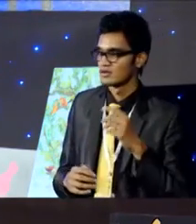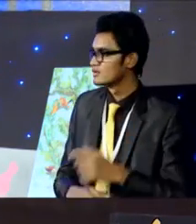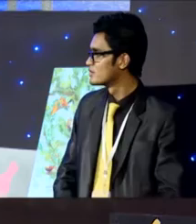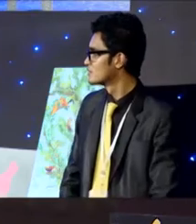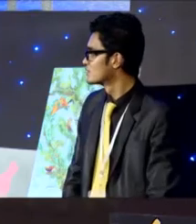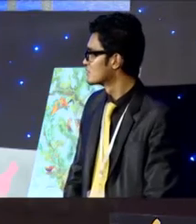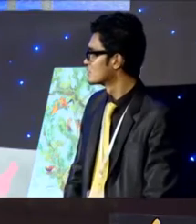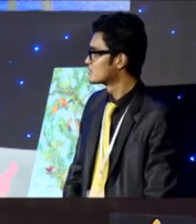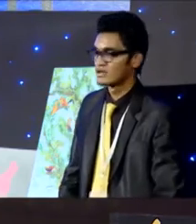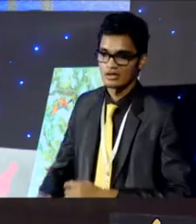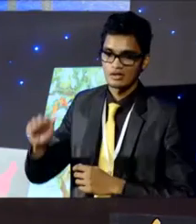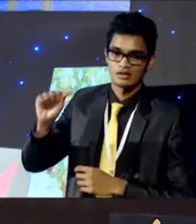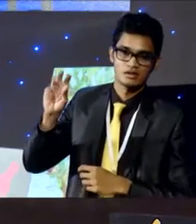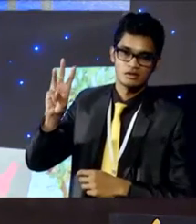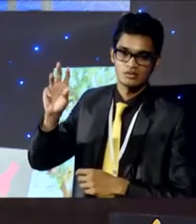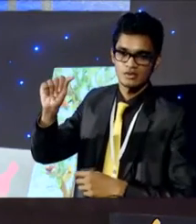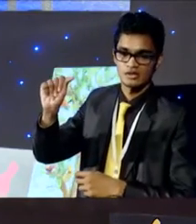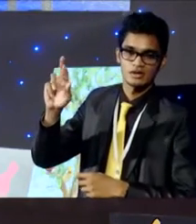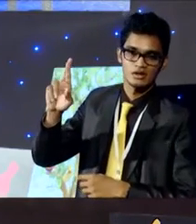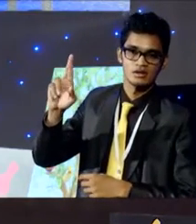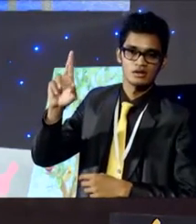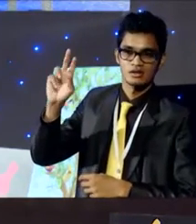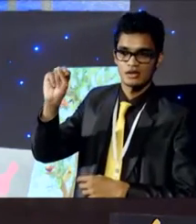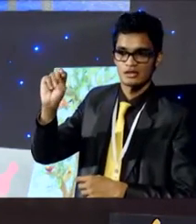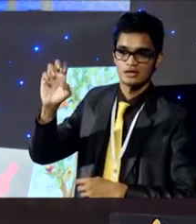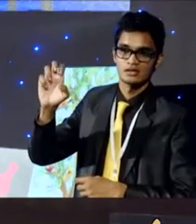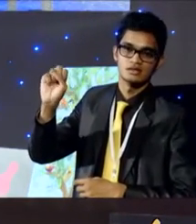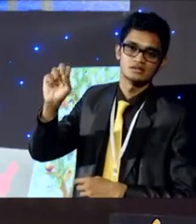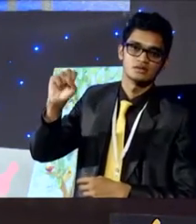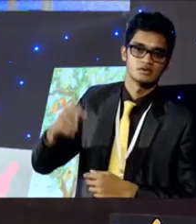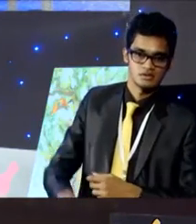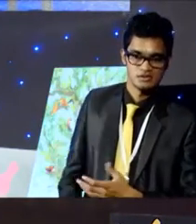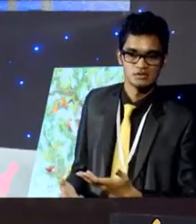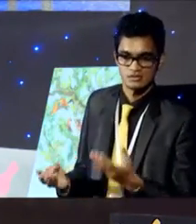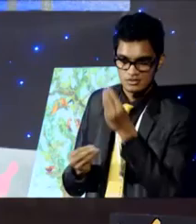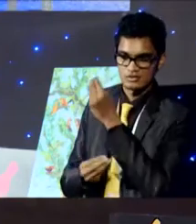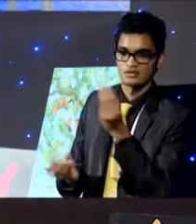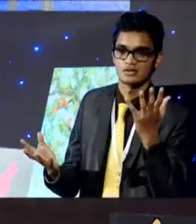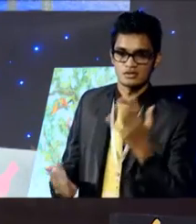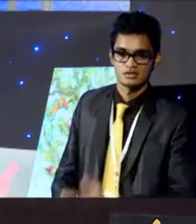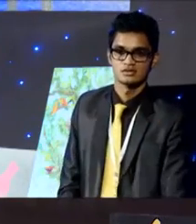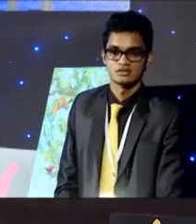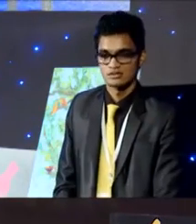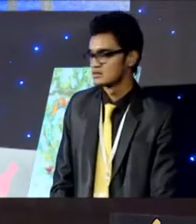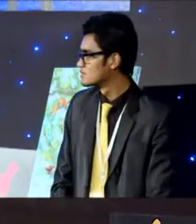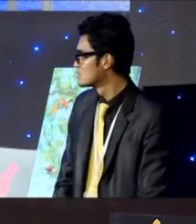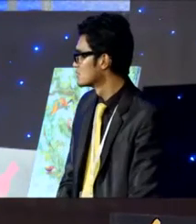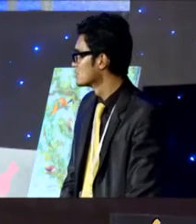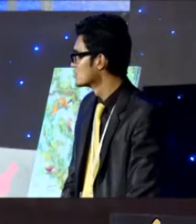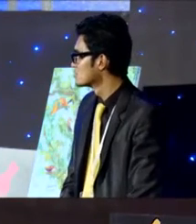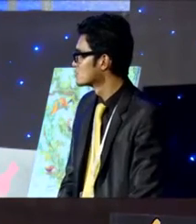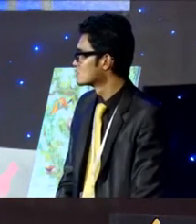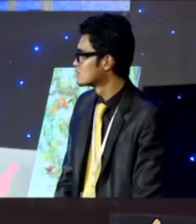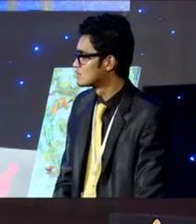need to talk about the positives that are happening. And one of the big, big learnings for me today and yesterday are that we